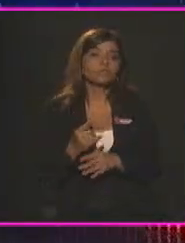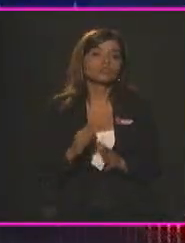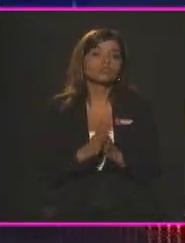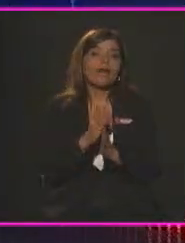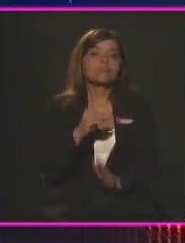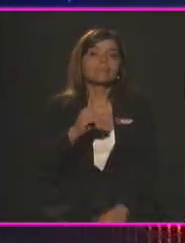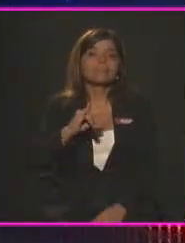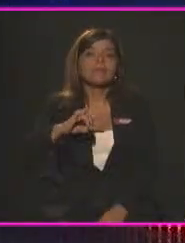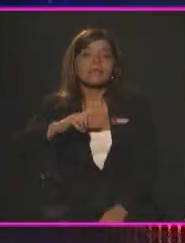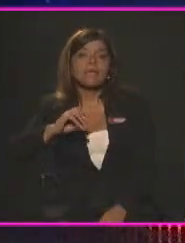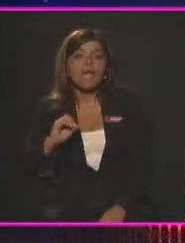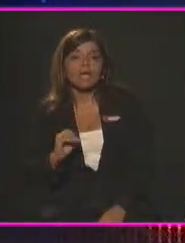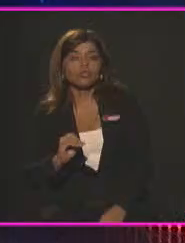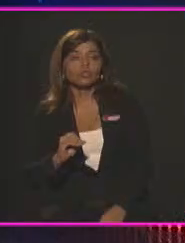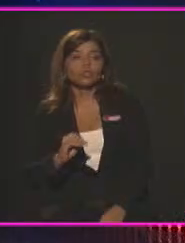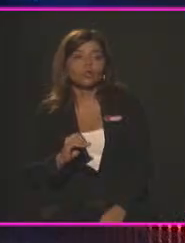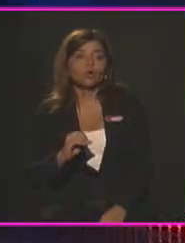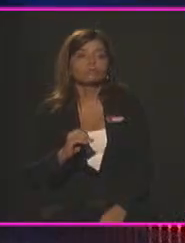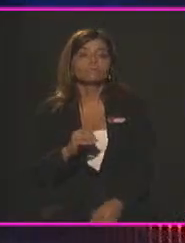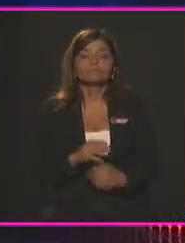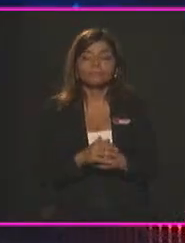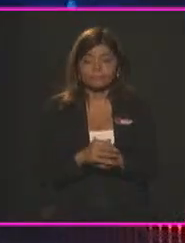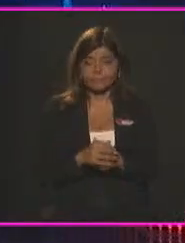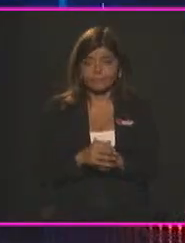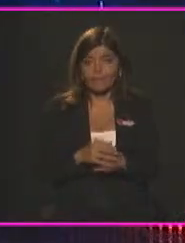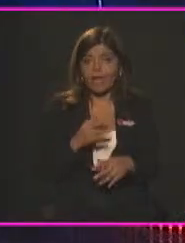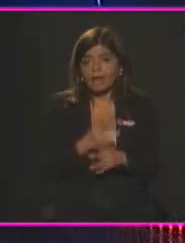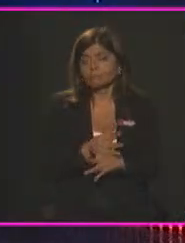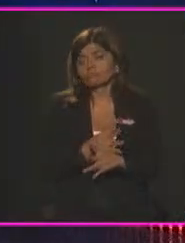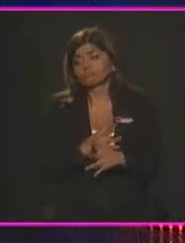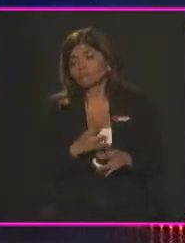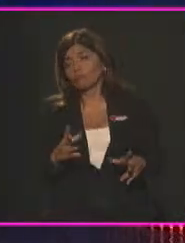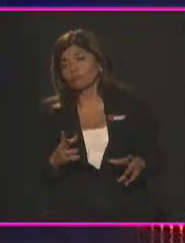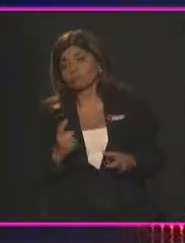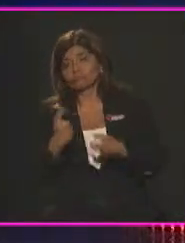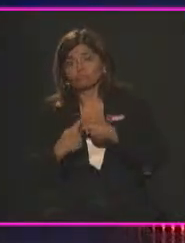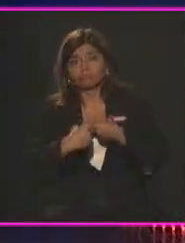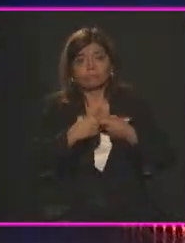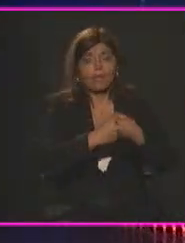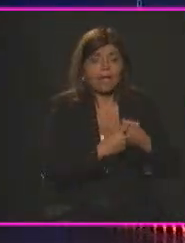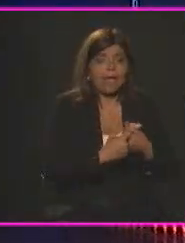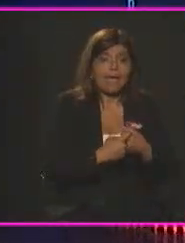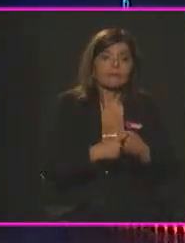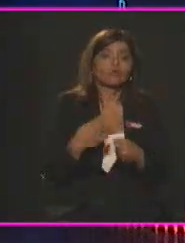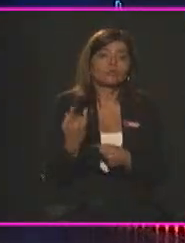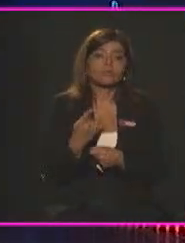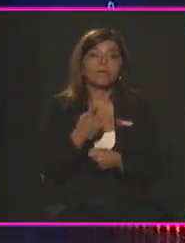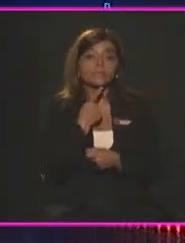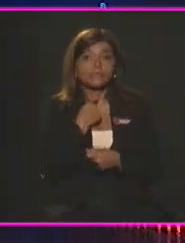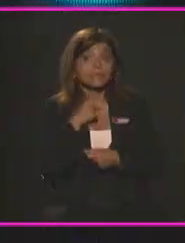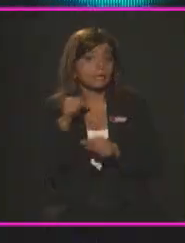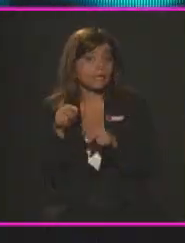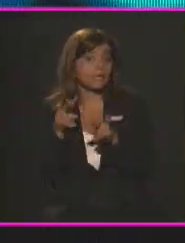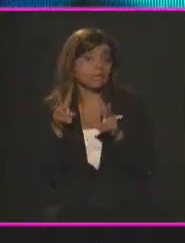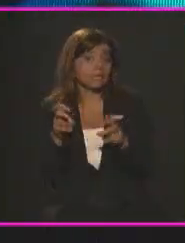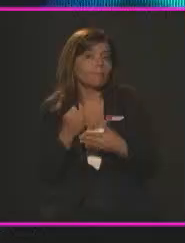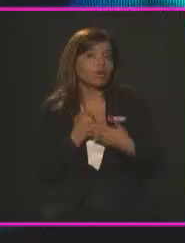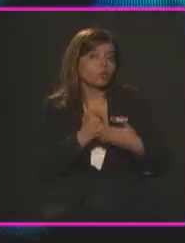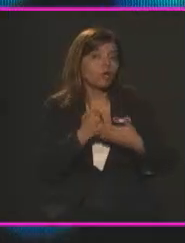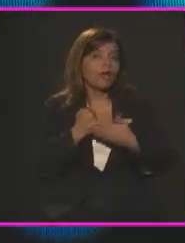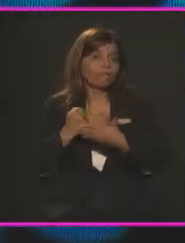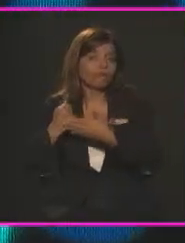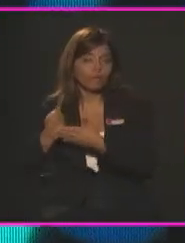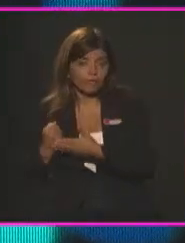companies, an increasing list of faculty members who are part of it, and an increasing number of collaborators around the world. And to build this global